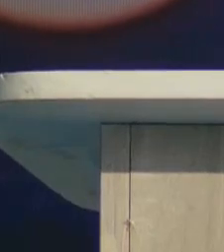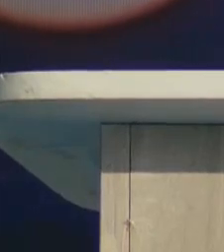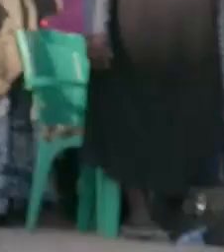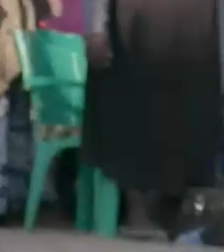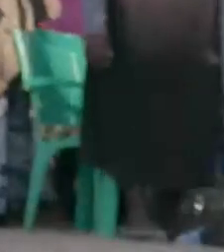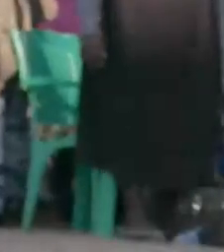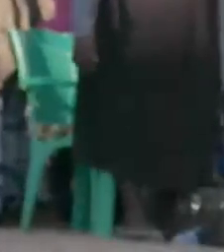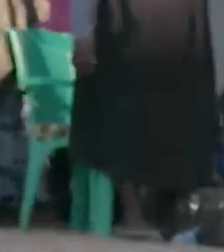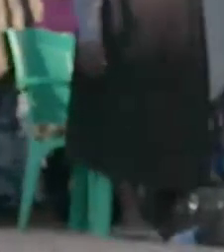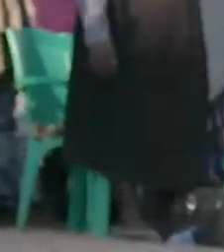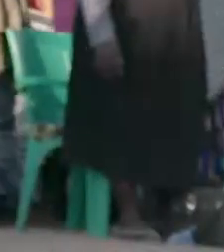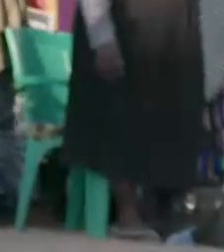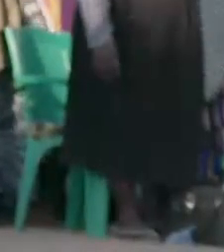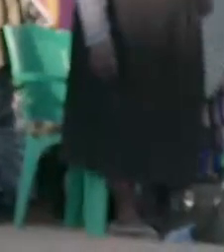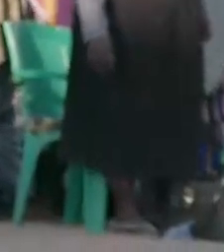Jesus' name.